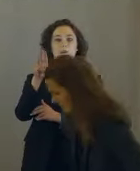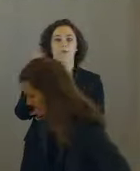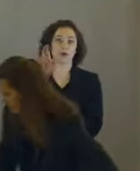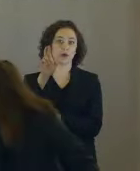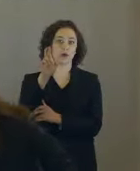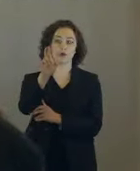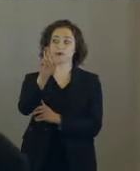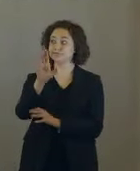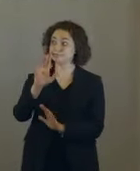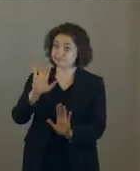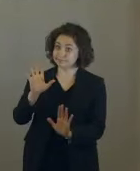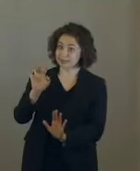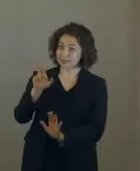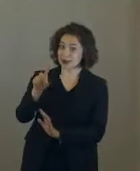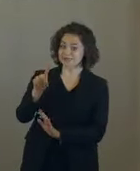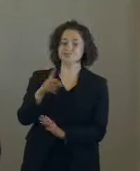Hi, Fred.